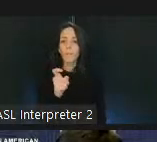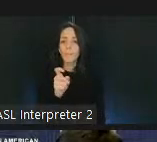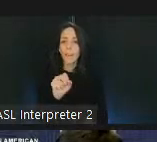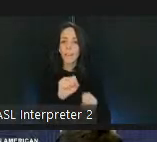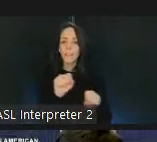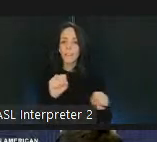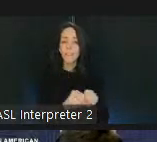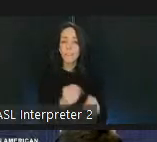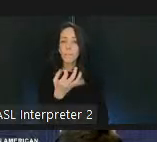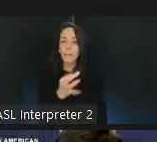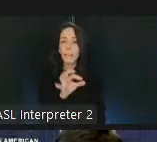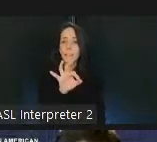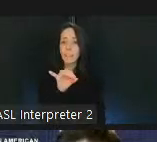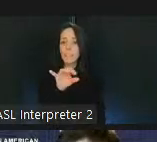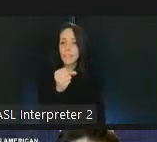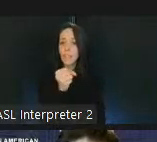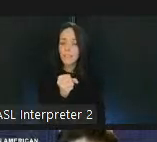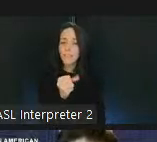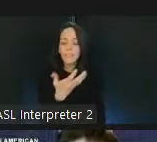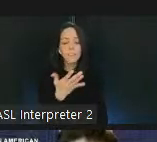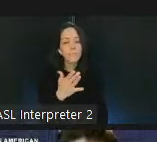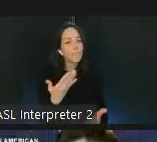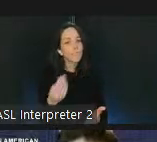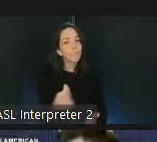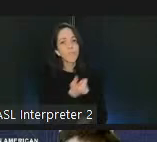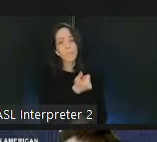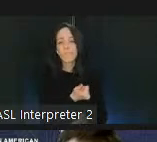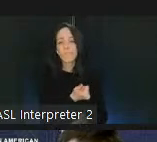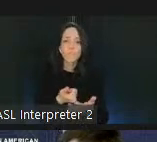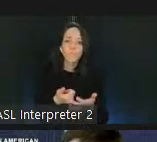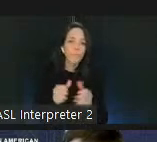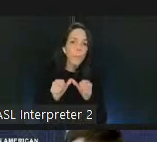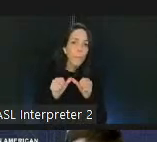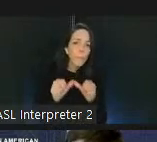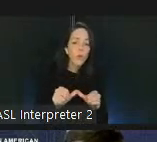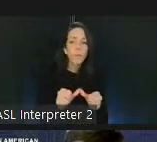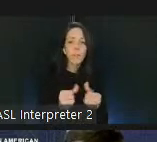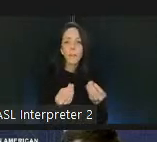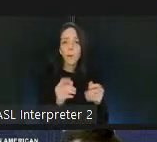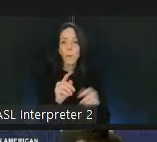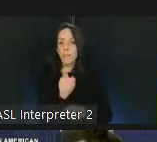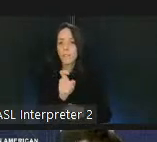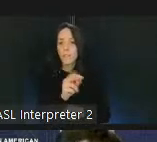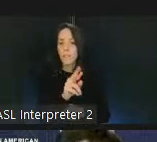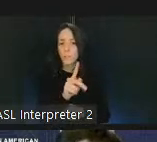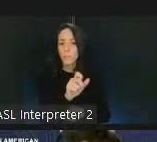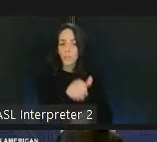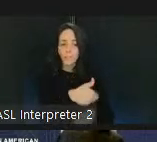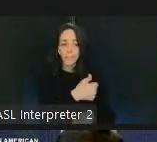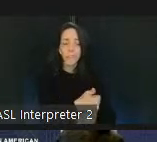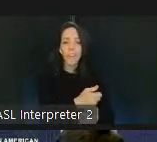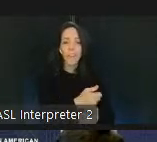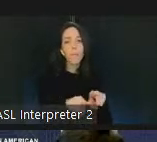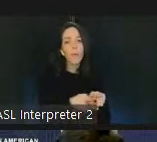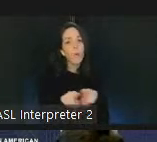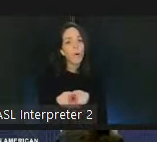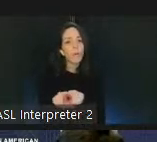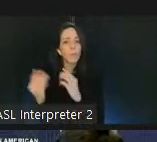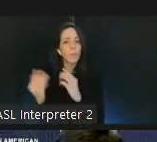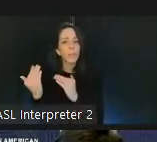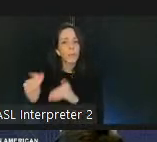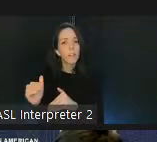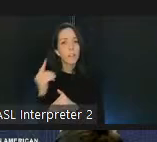1990s created permanent property tax rates for local governments and imposed limitations on property tax